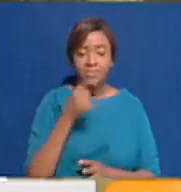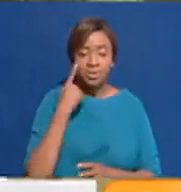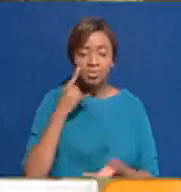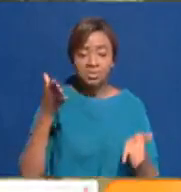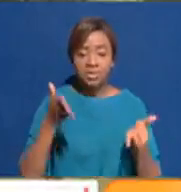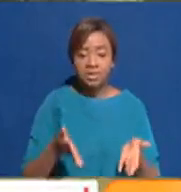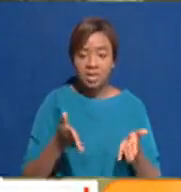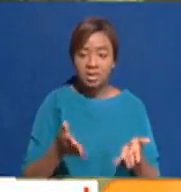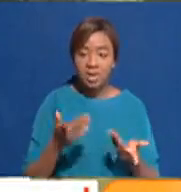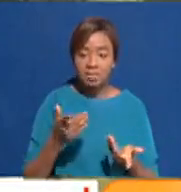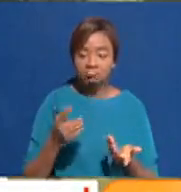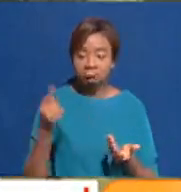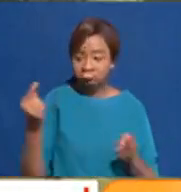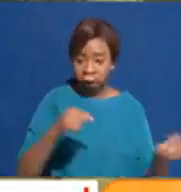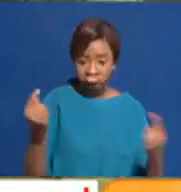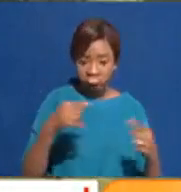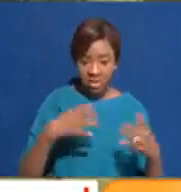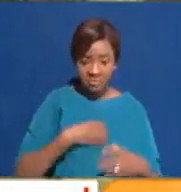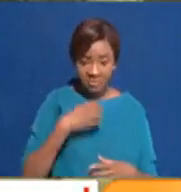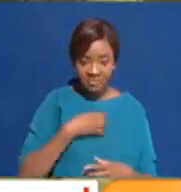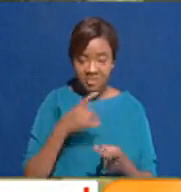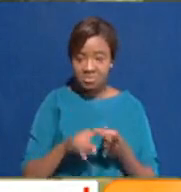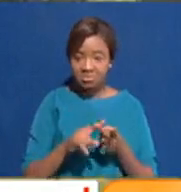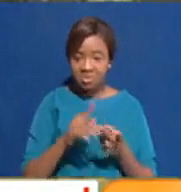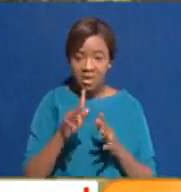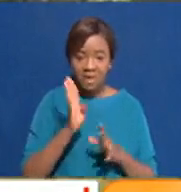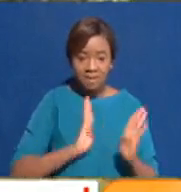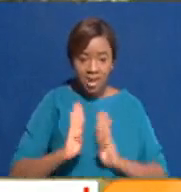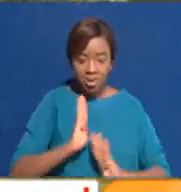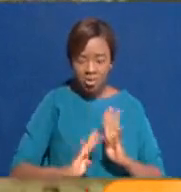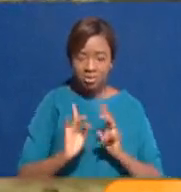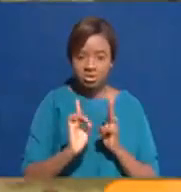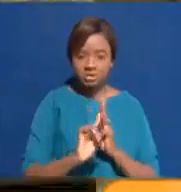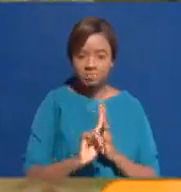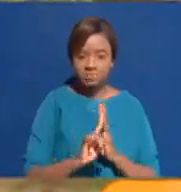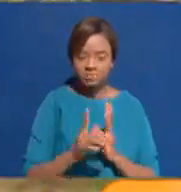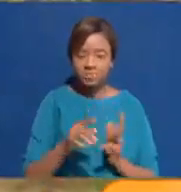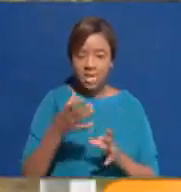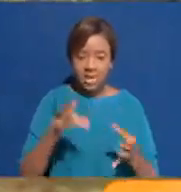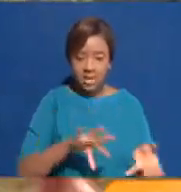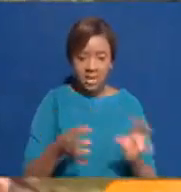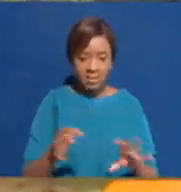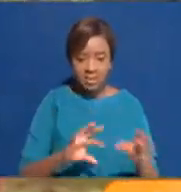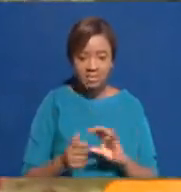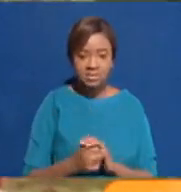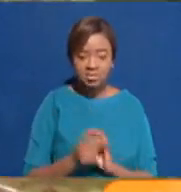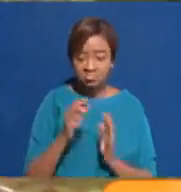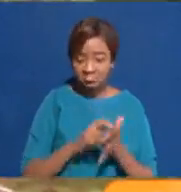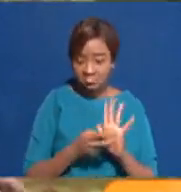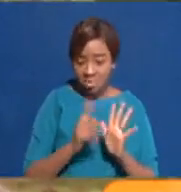of physics, we get part of biology, we get part of chemistry. So these